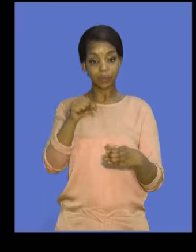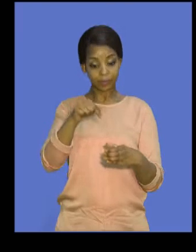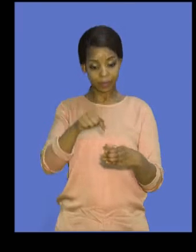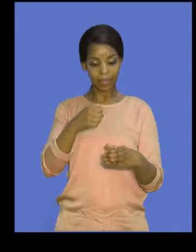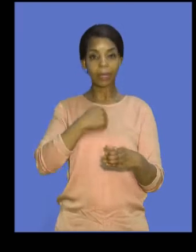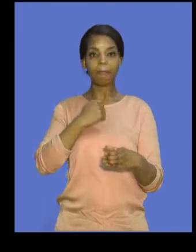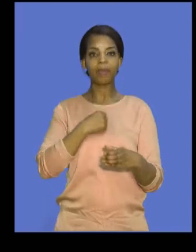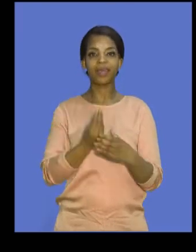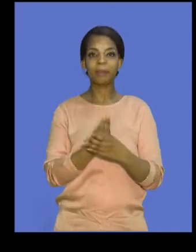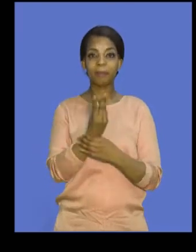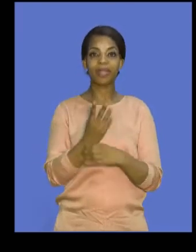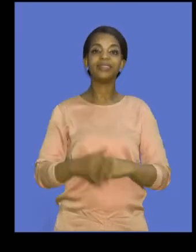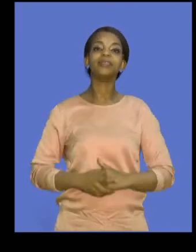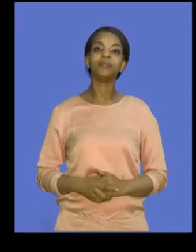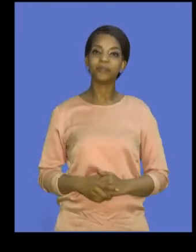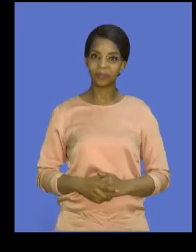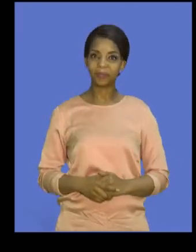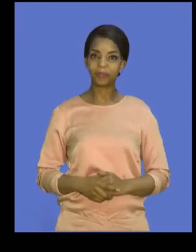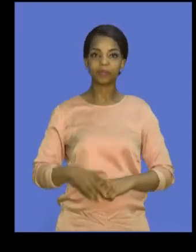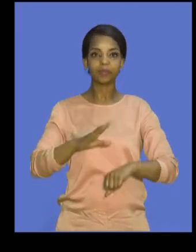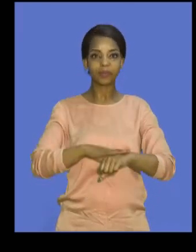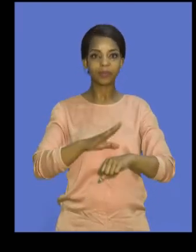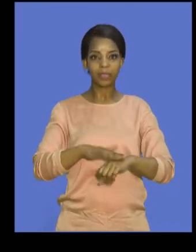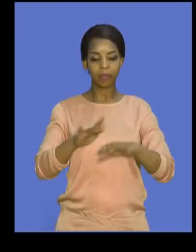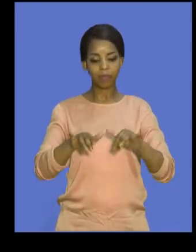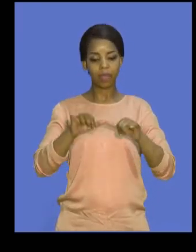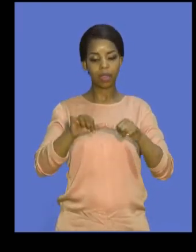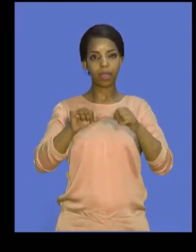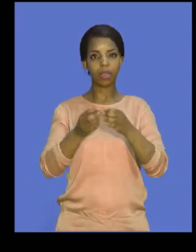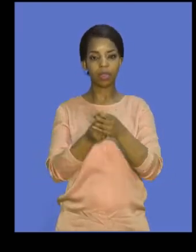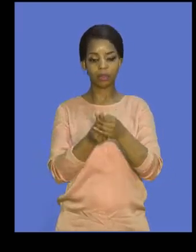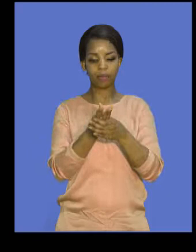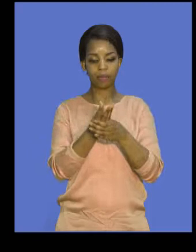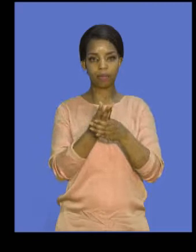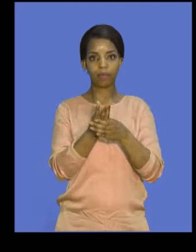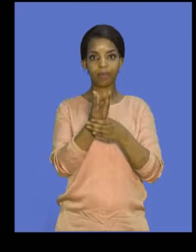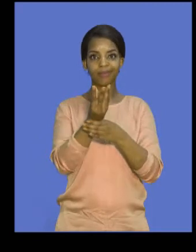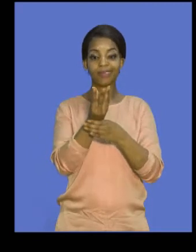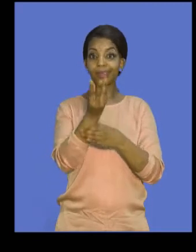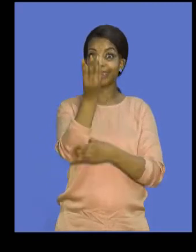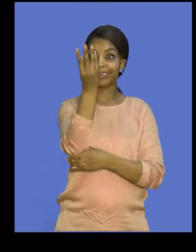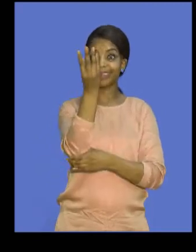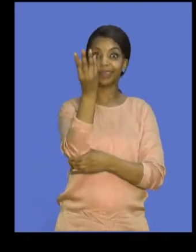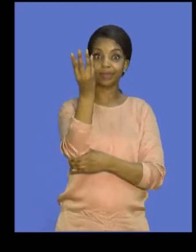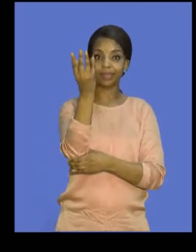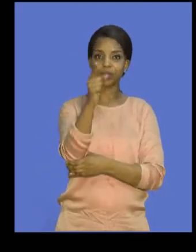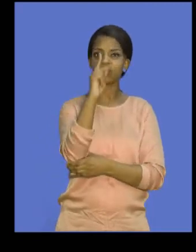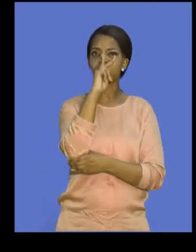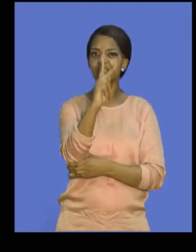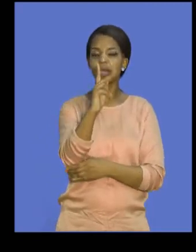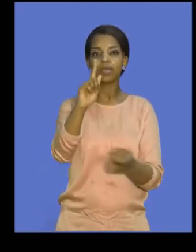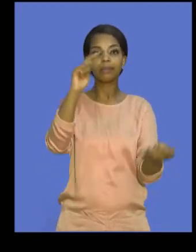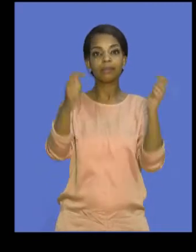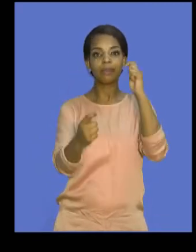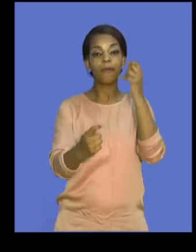over time, my plant goes to that point. And over time, my plant goes to that point. So you can see that there is a change